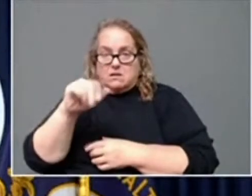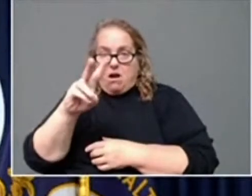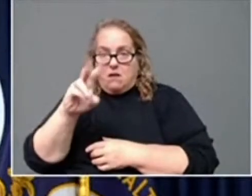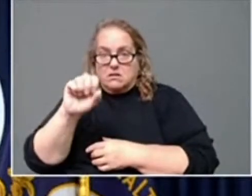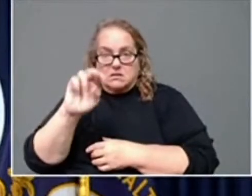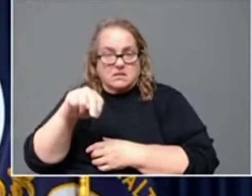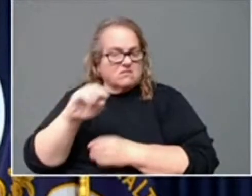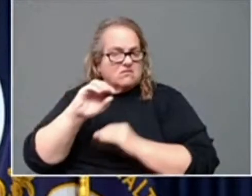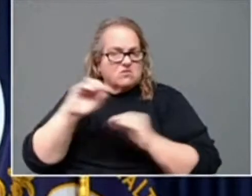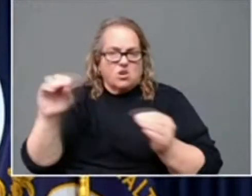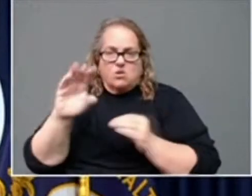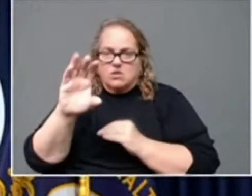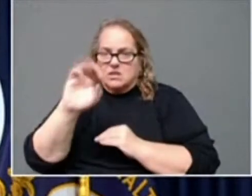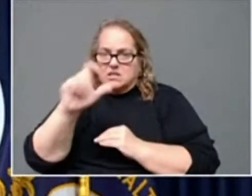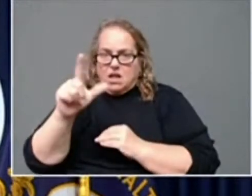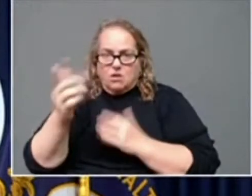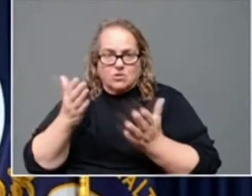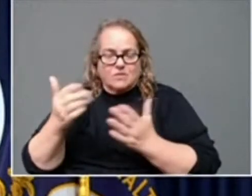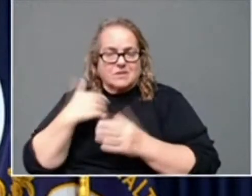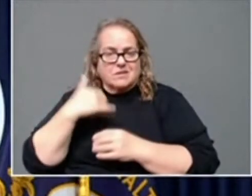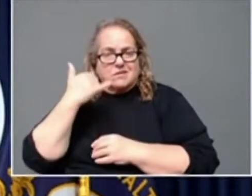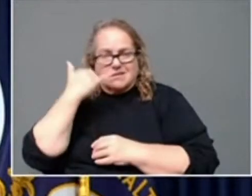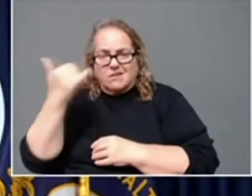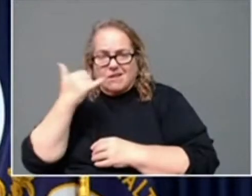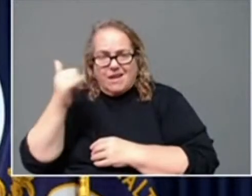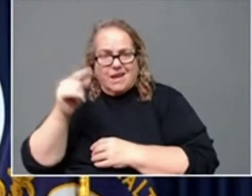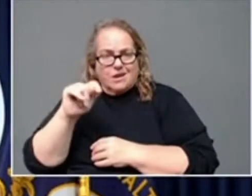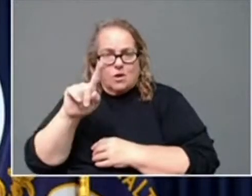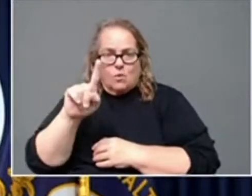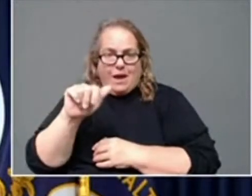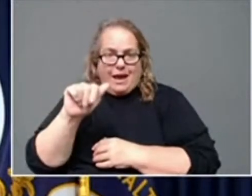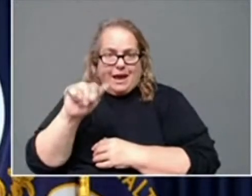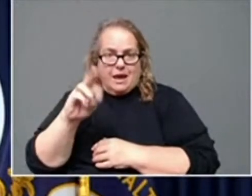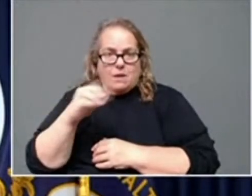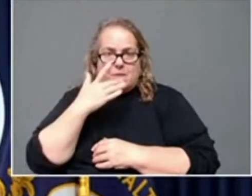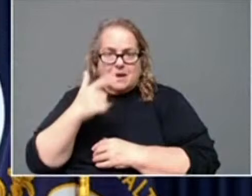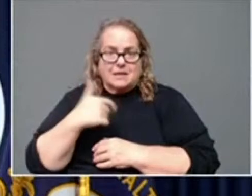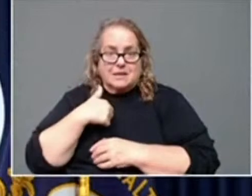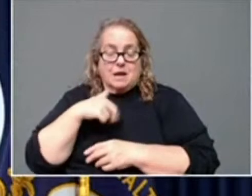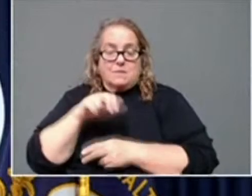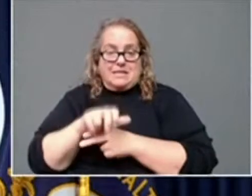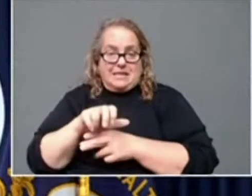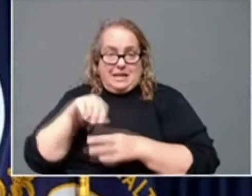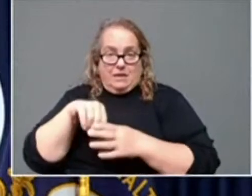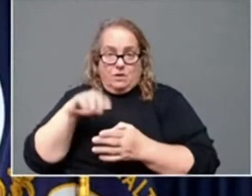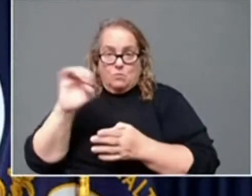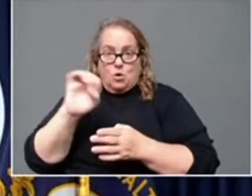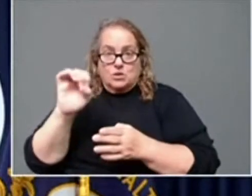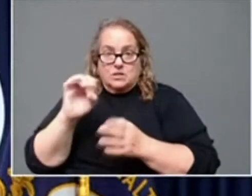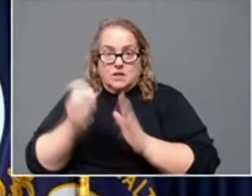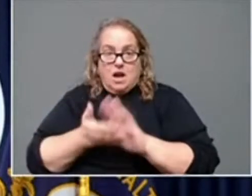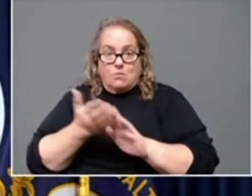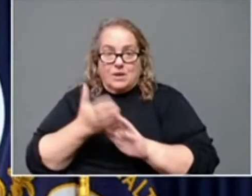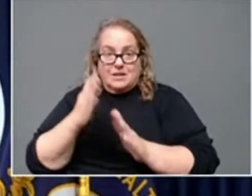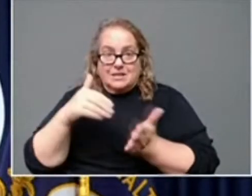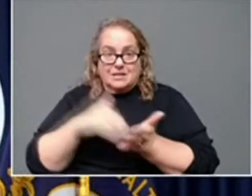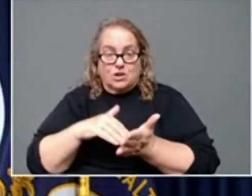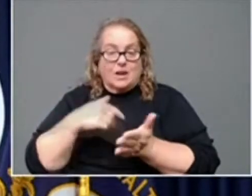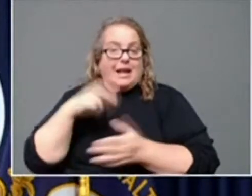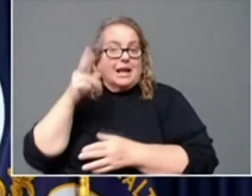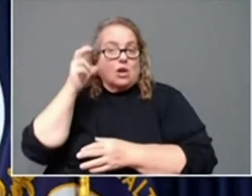So, I started calling at 1 a.m. because I'm sitting in the emergency operations center, hearing the report come